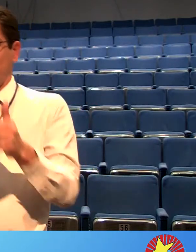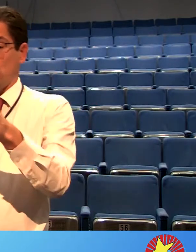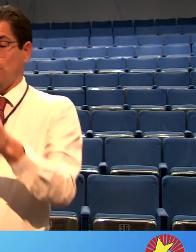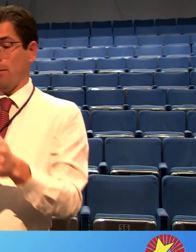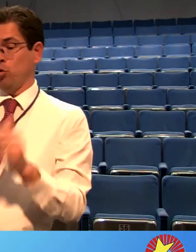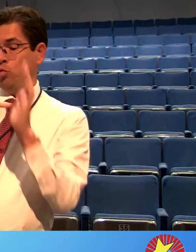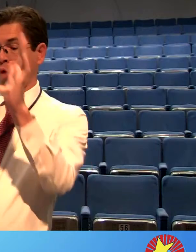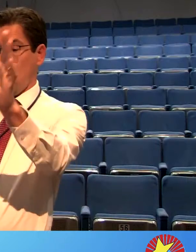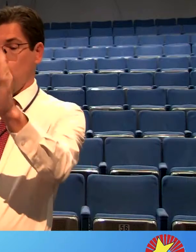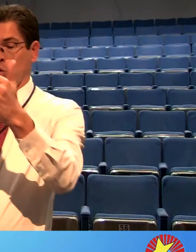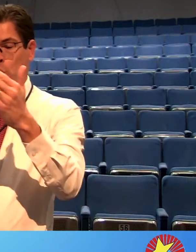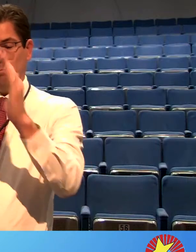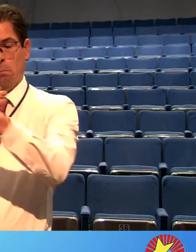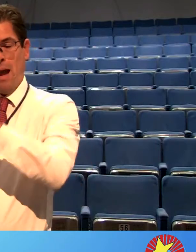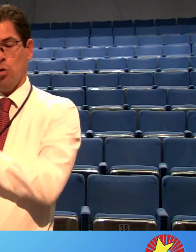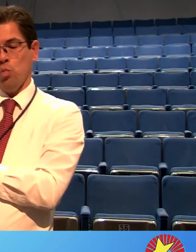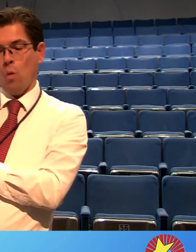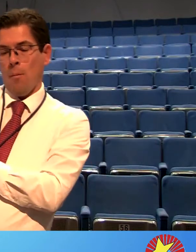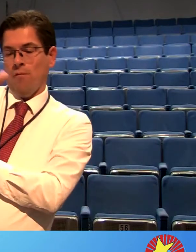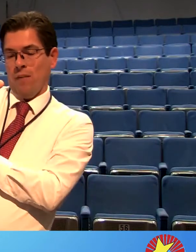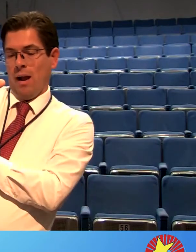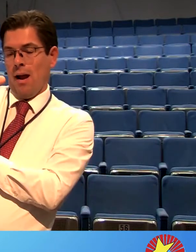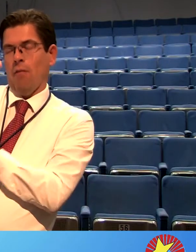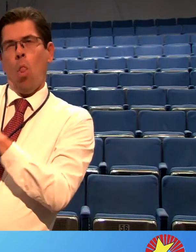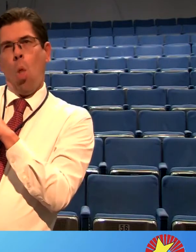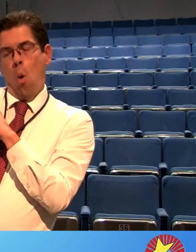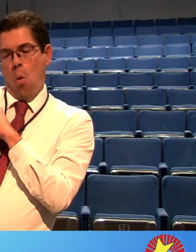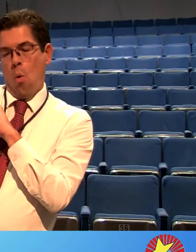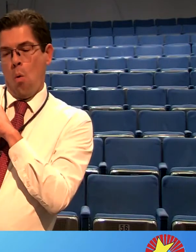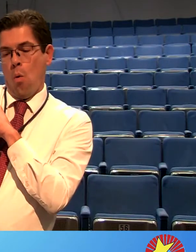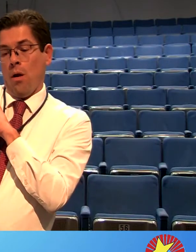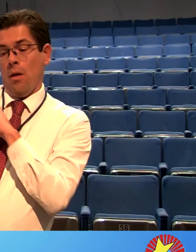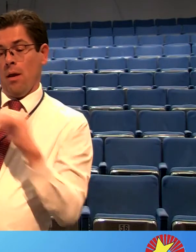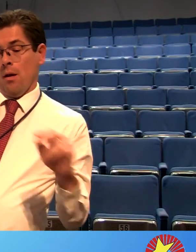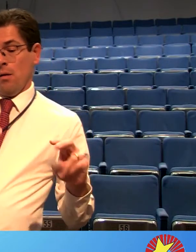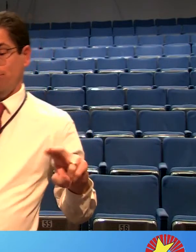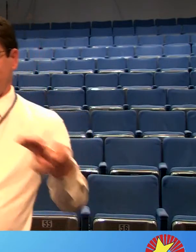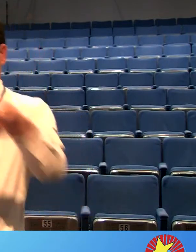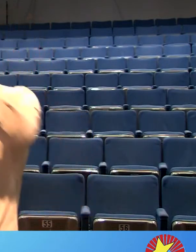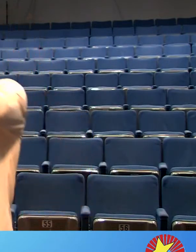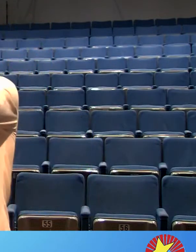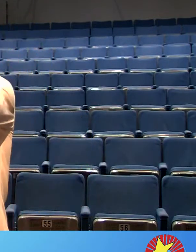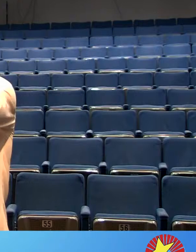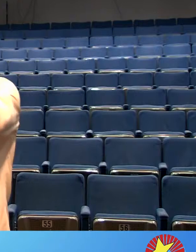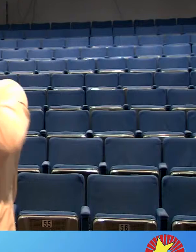Math, 3rd grade to 8th grade benchmark, and the initial benchmark testing started at